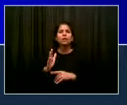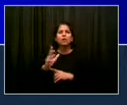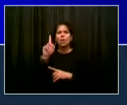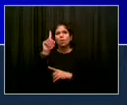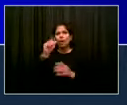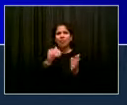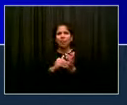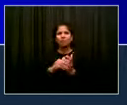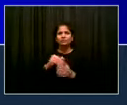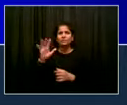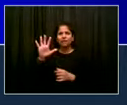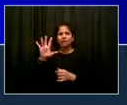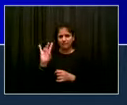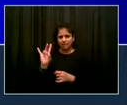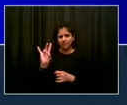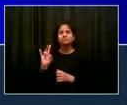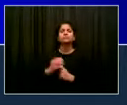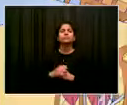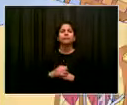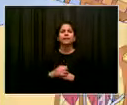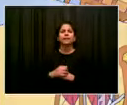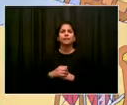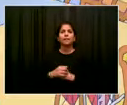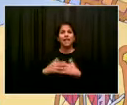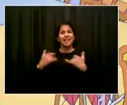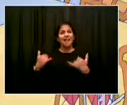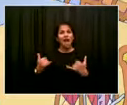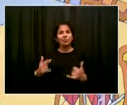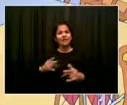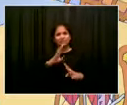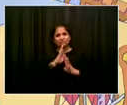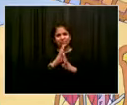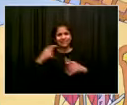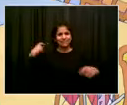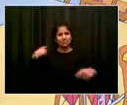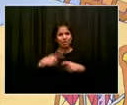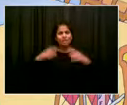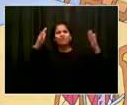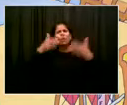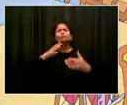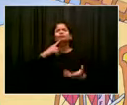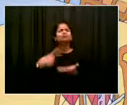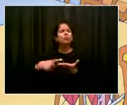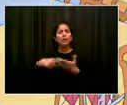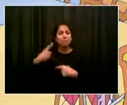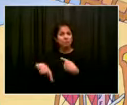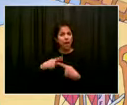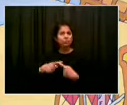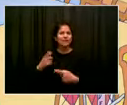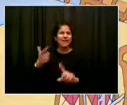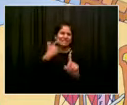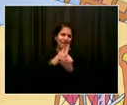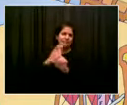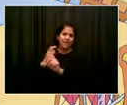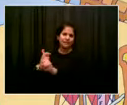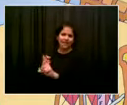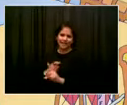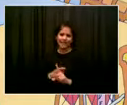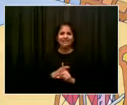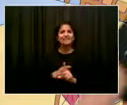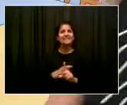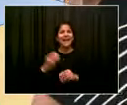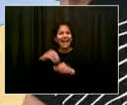1,057 cases. Now, a few words in Spanish, going back to where we began, the importance of the vaccination effort and the fact you can get vaccinated in your own